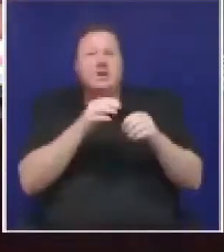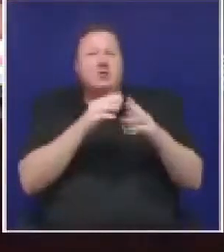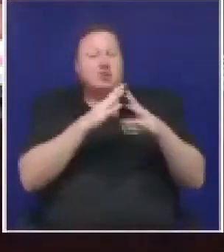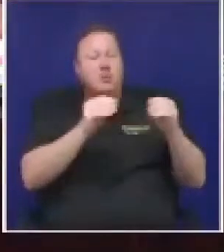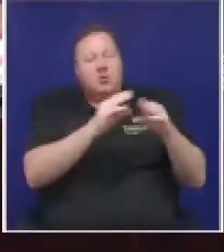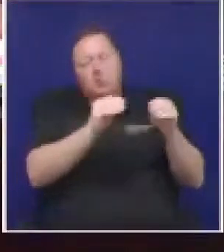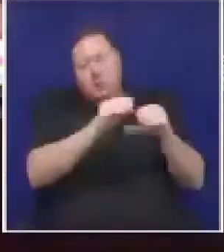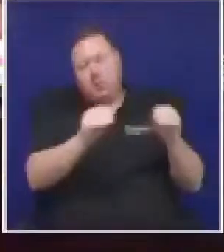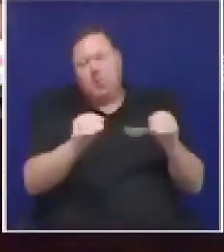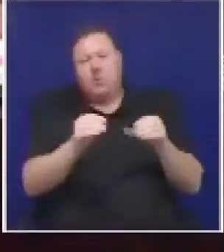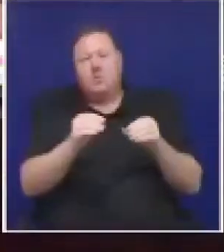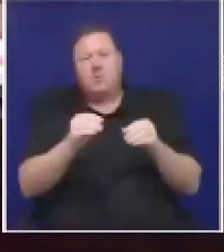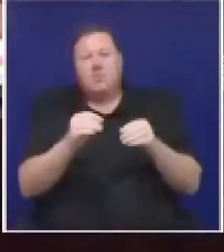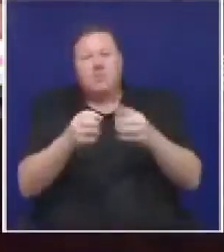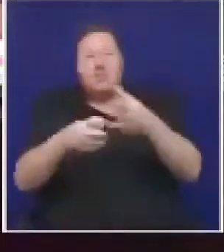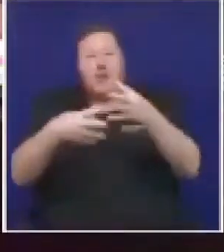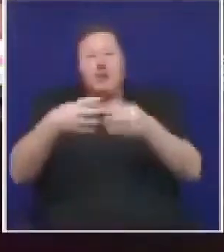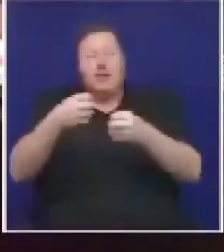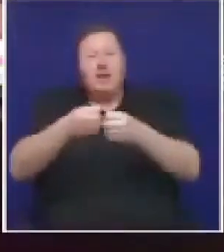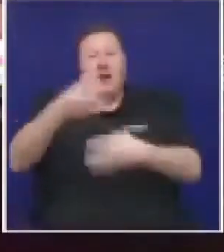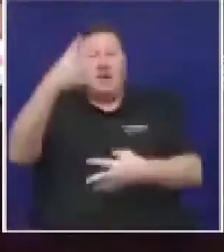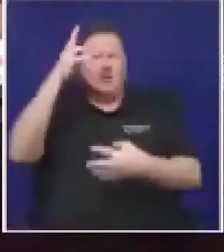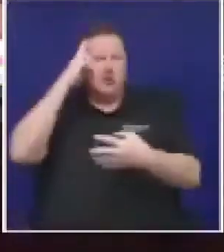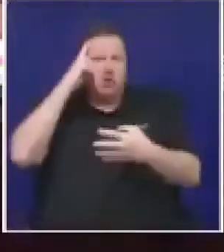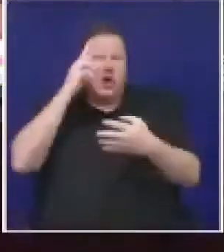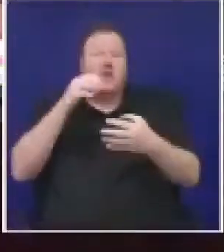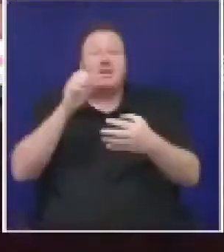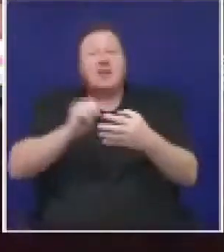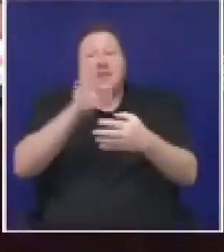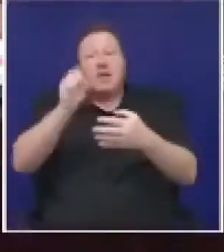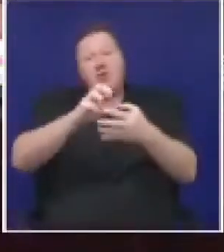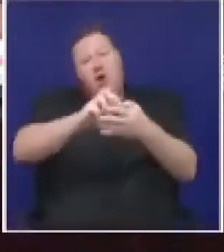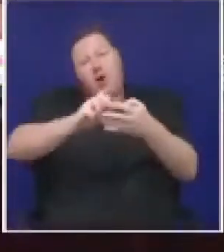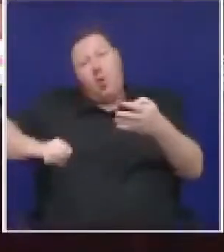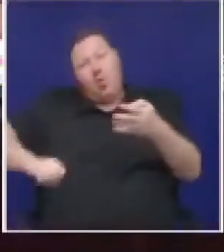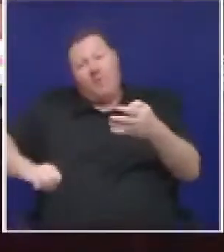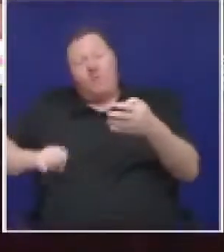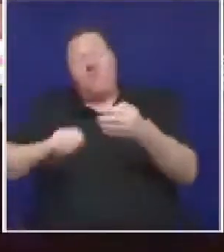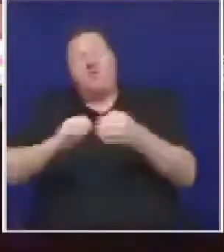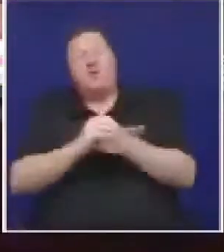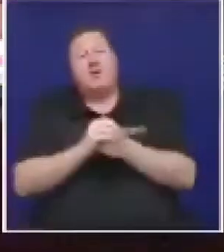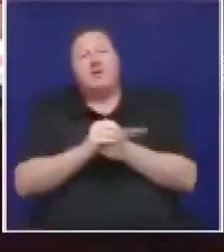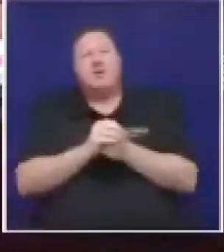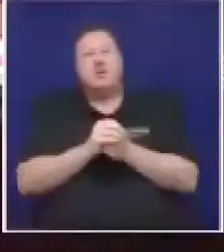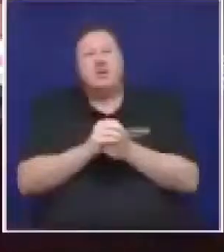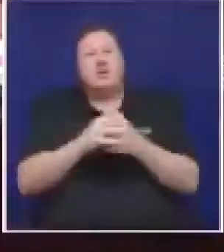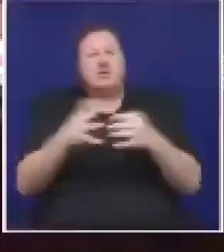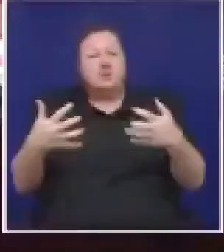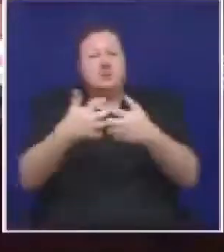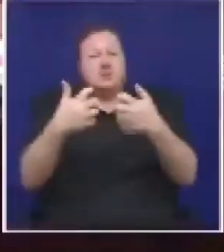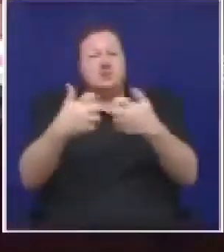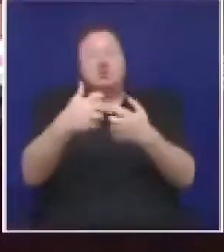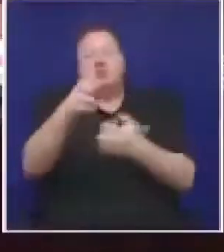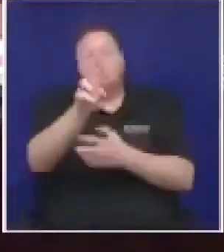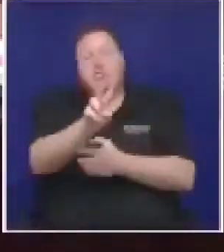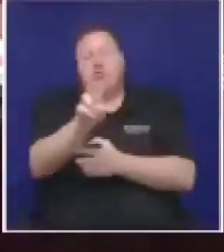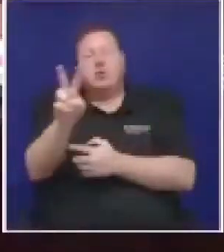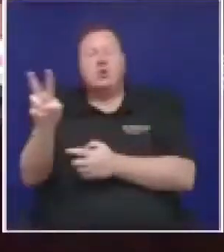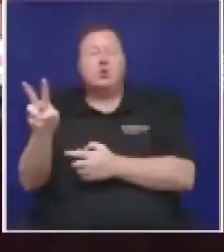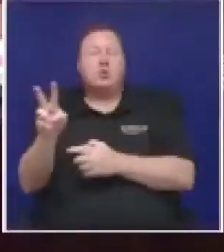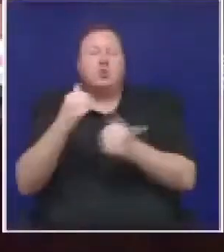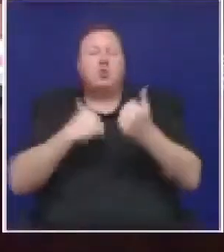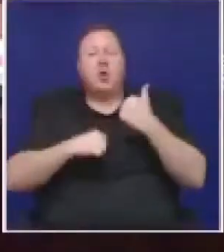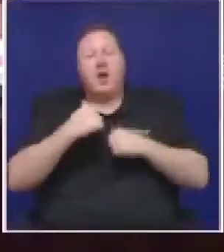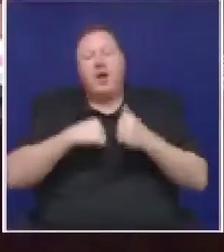major milestone that acknowledges South Africa's success in meeting all the 22